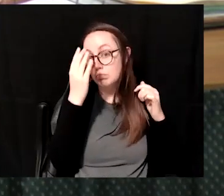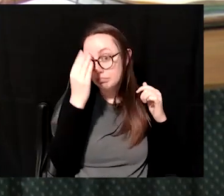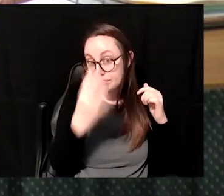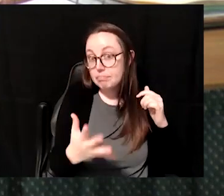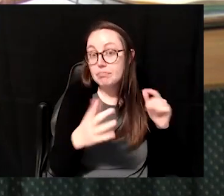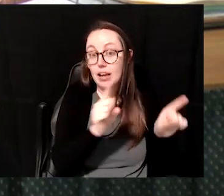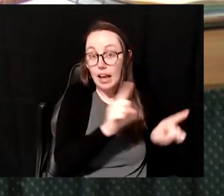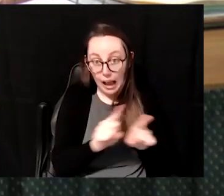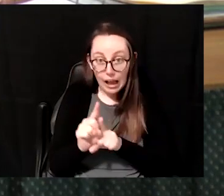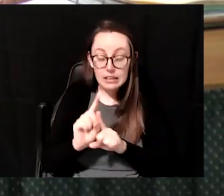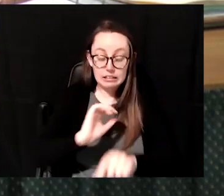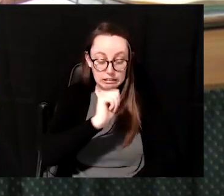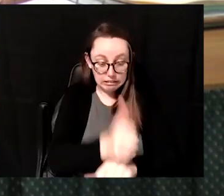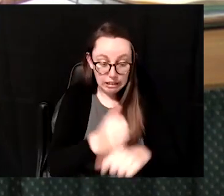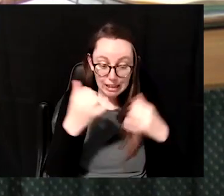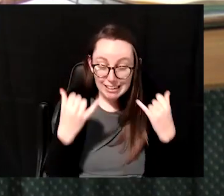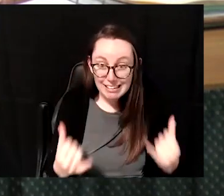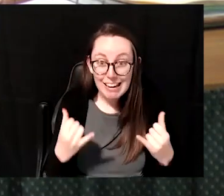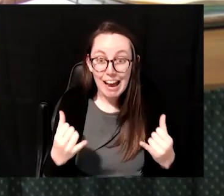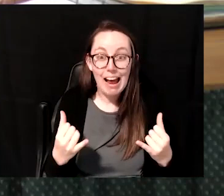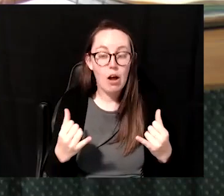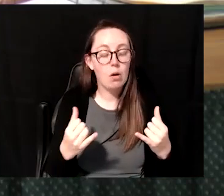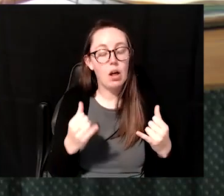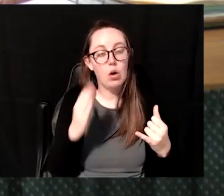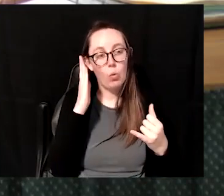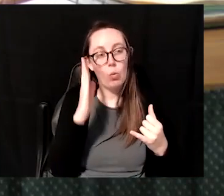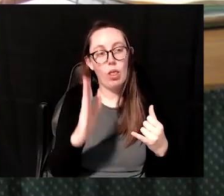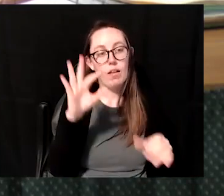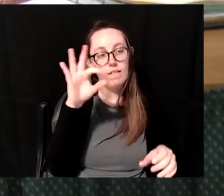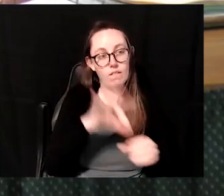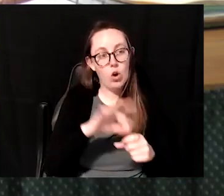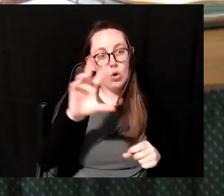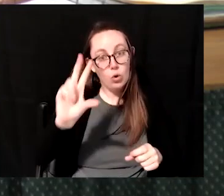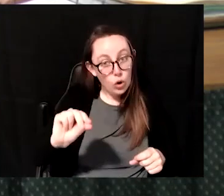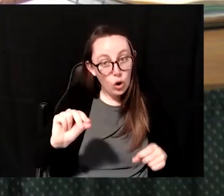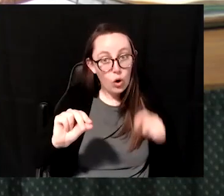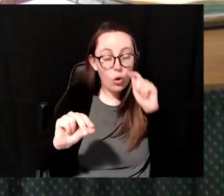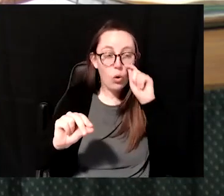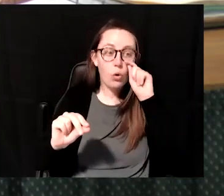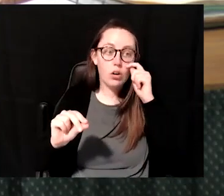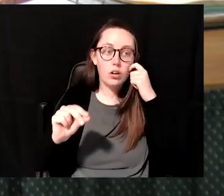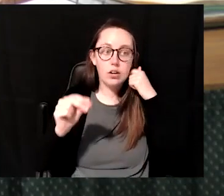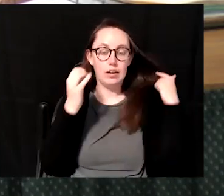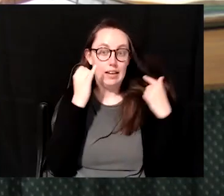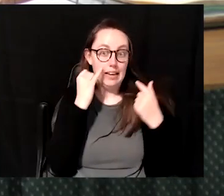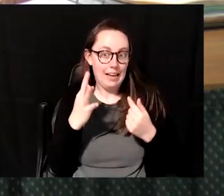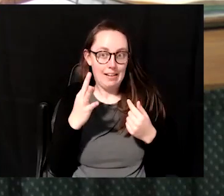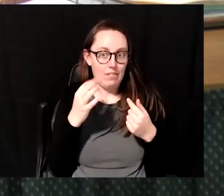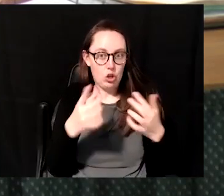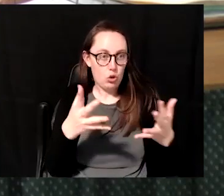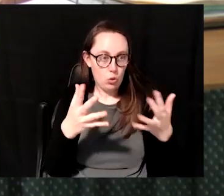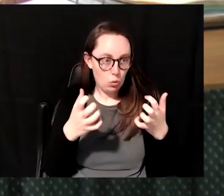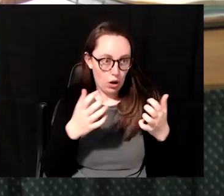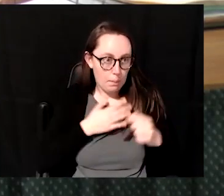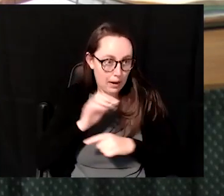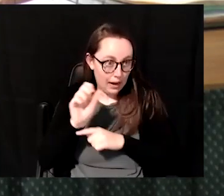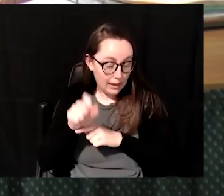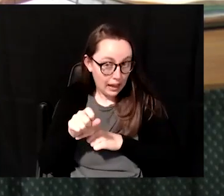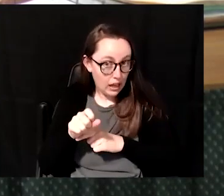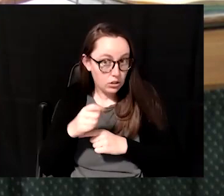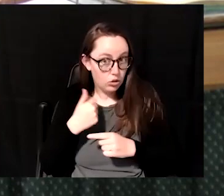these if you want my yes why don't we just you does anybody want to explore